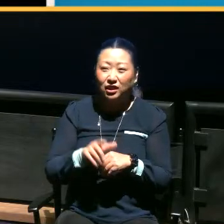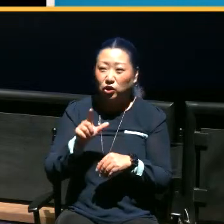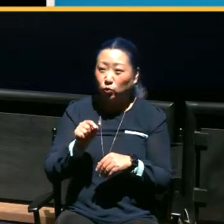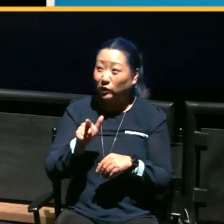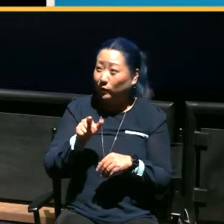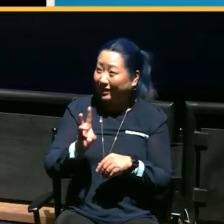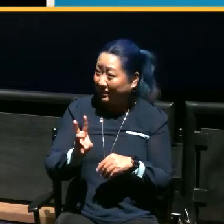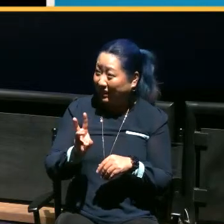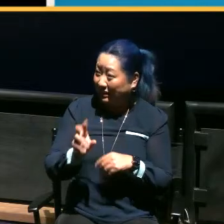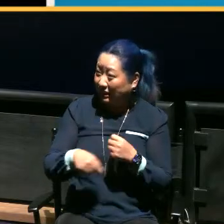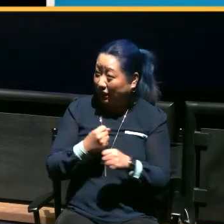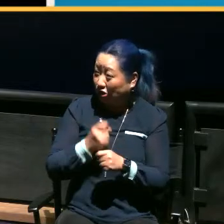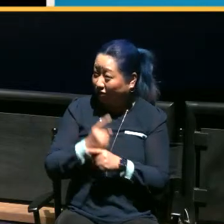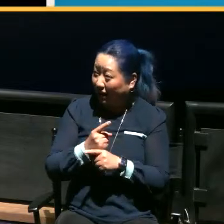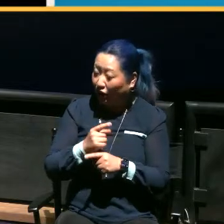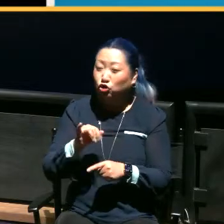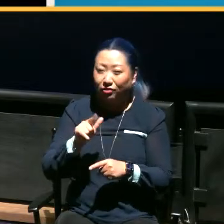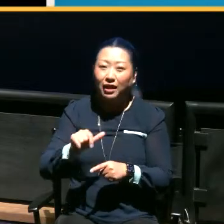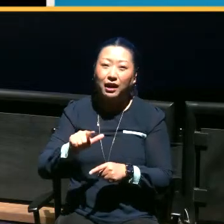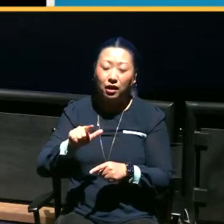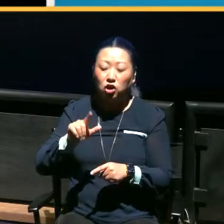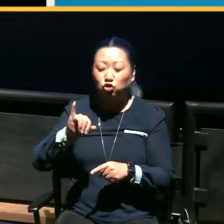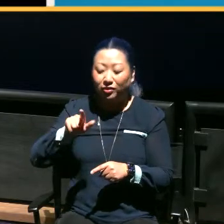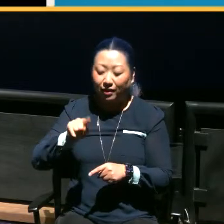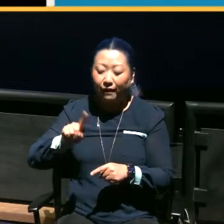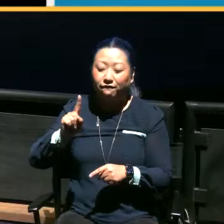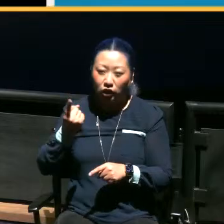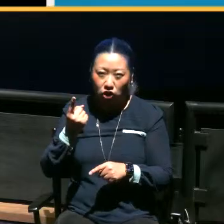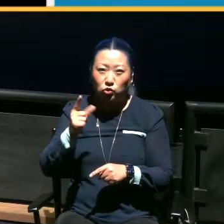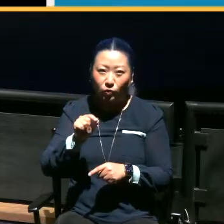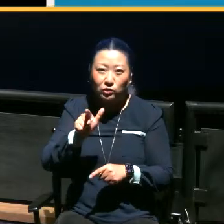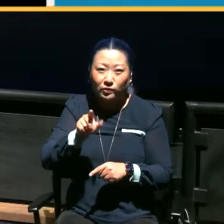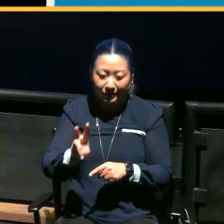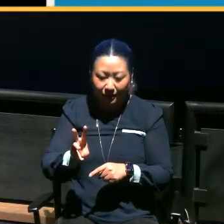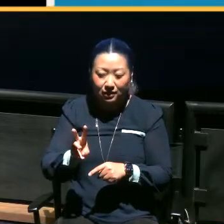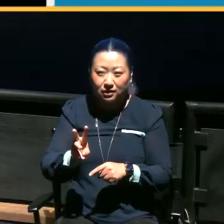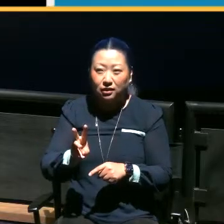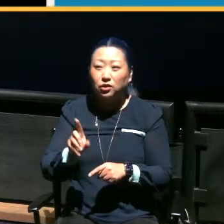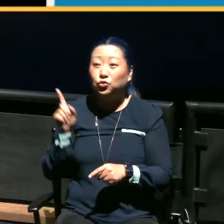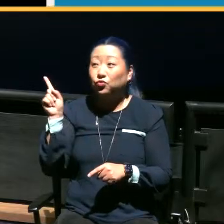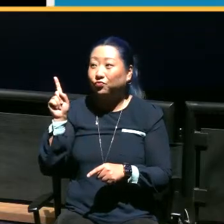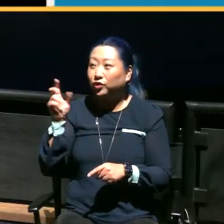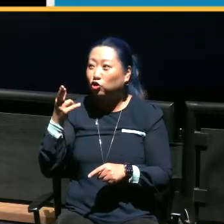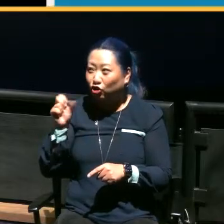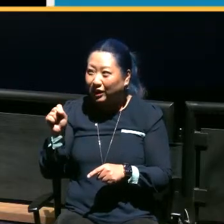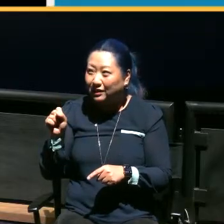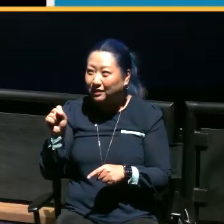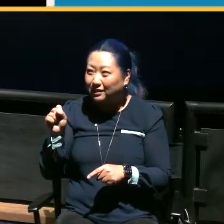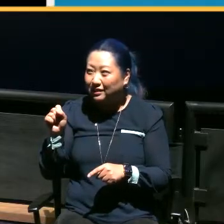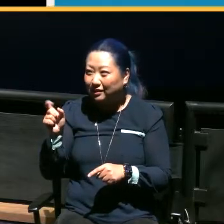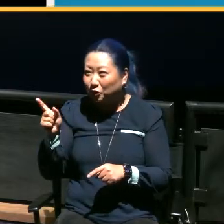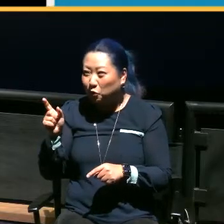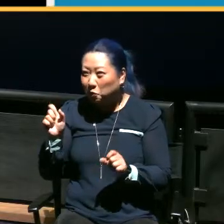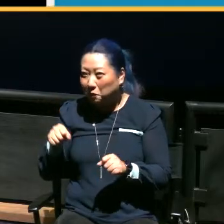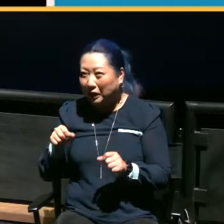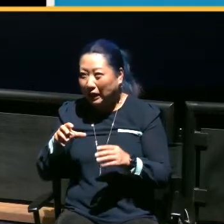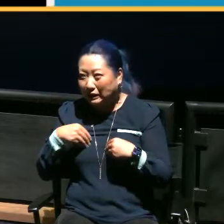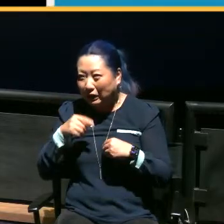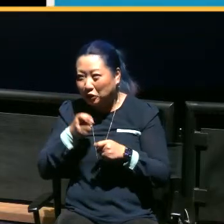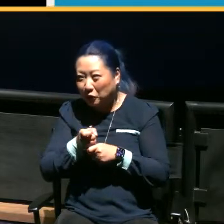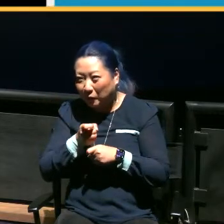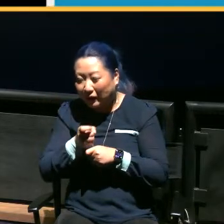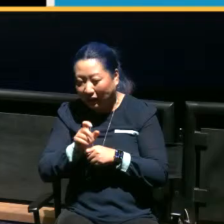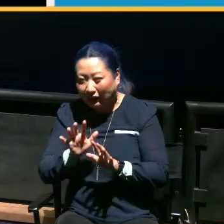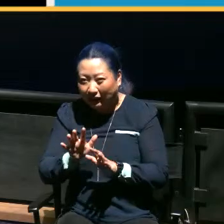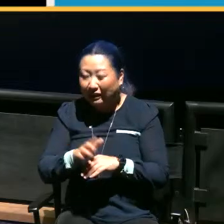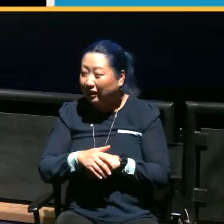2026, right? All right, July the 1st, 2026. So this is Chris is all right. He can take a joke here. He's all right. He's doing okay. All right, anyway,